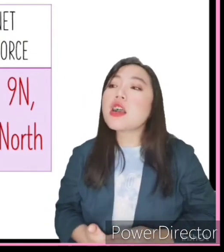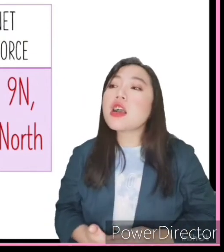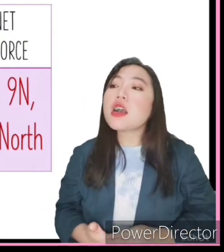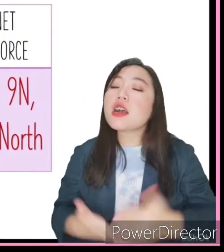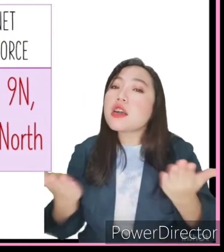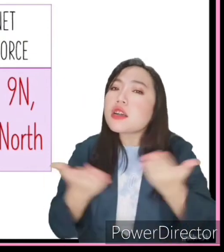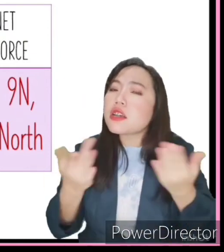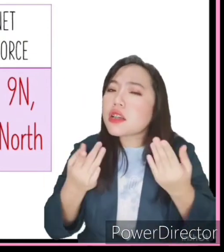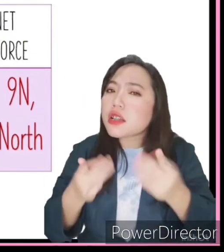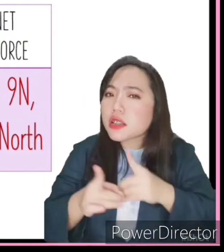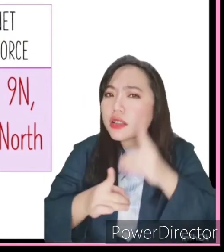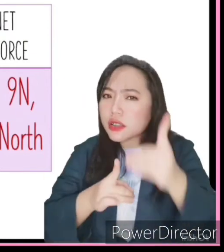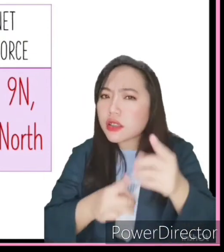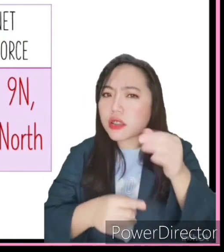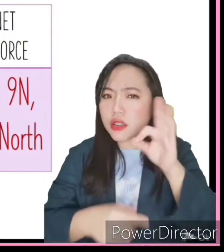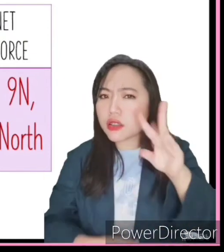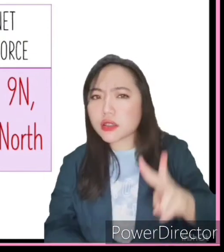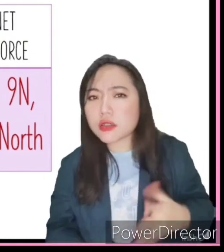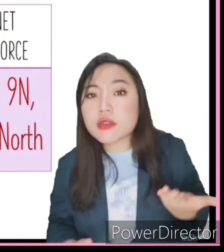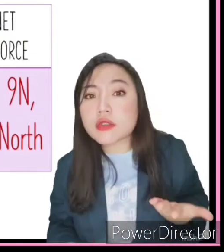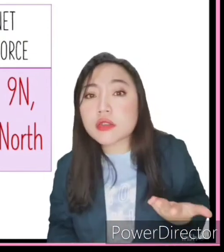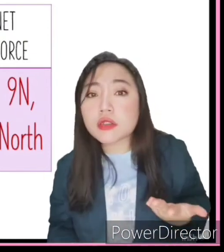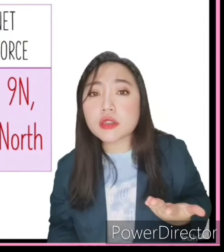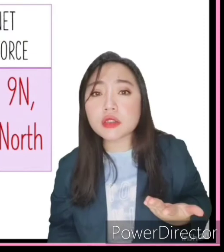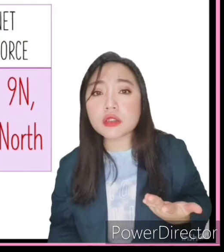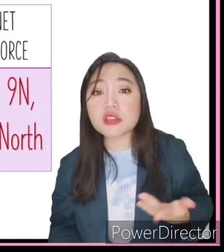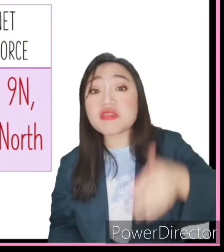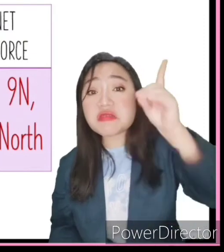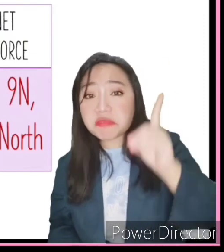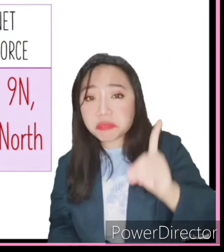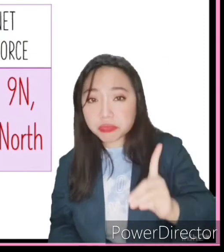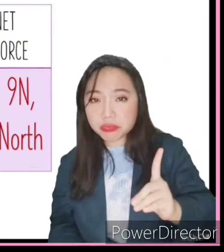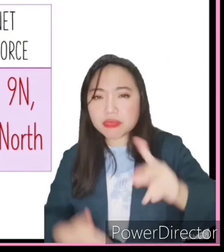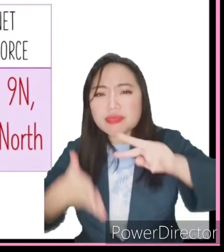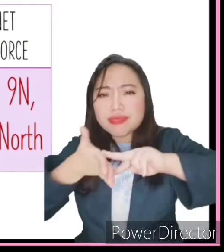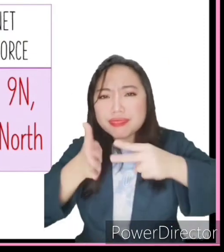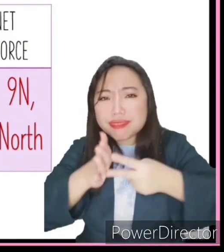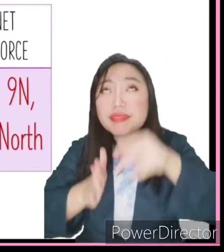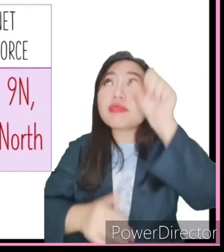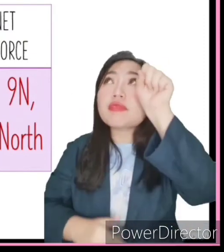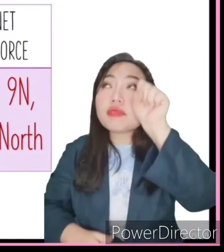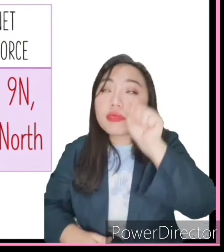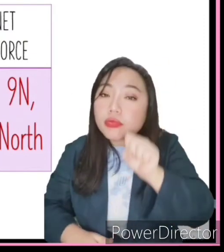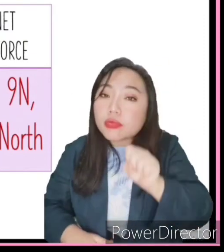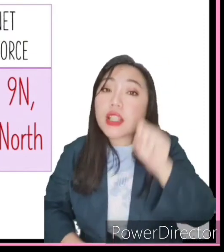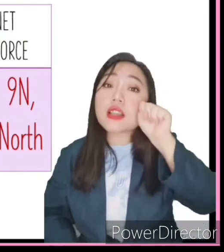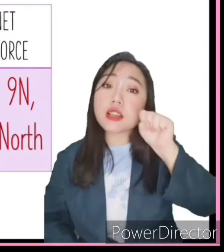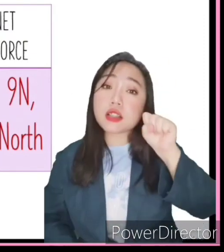So where is the direction of force 2? That's going down, meaning going south.